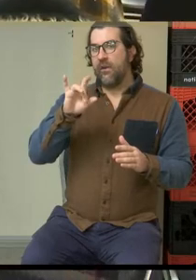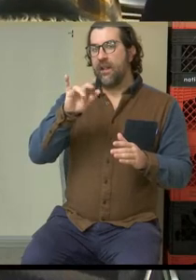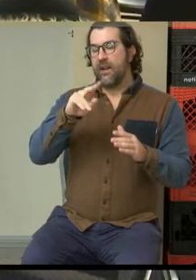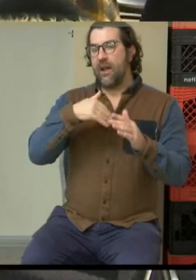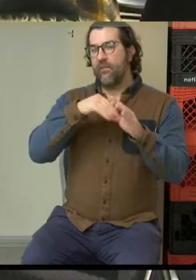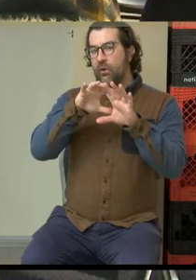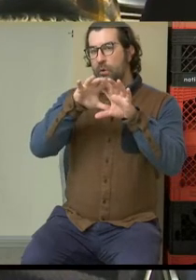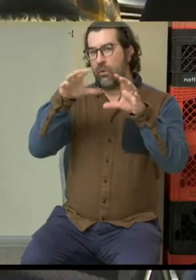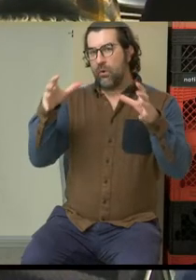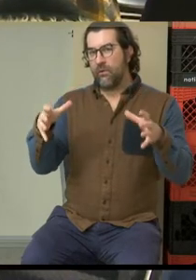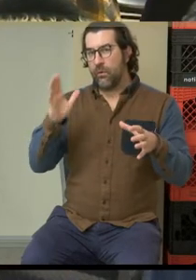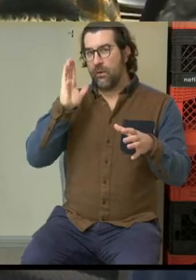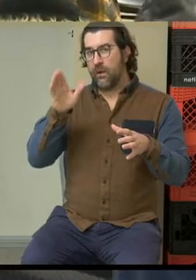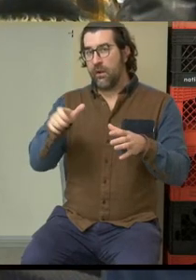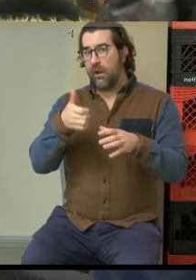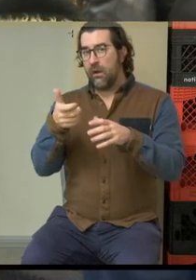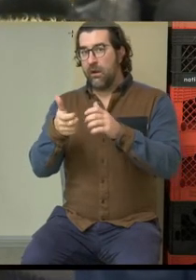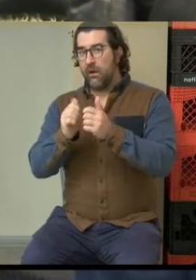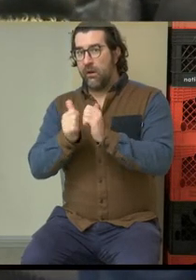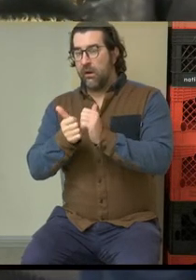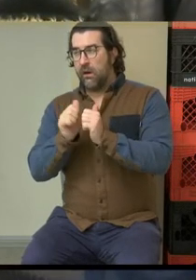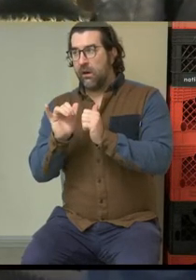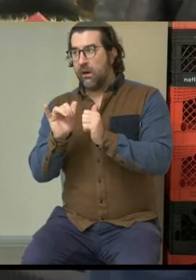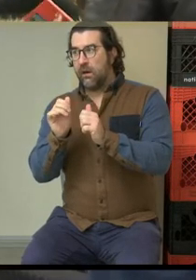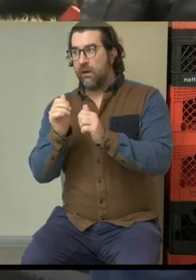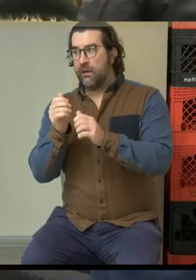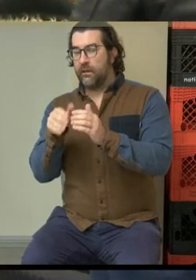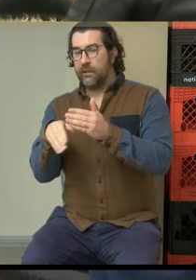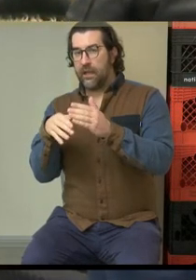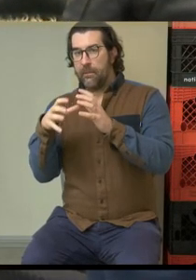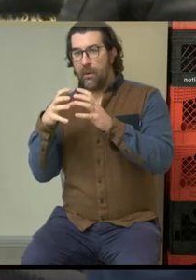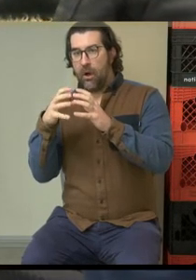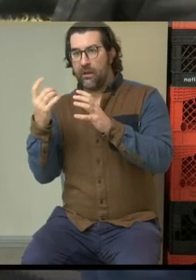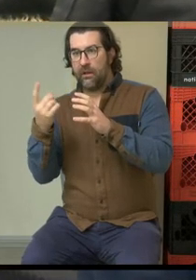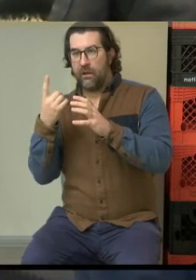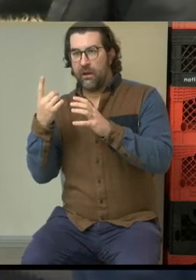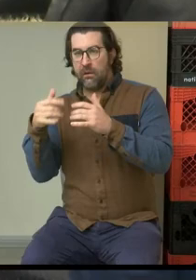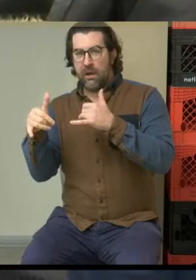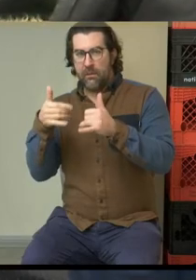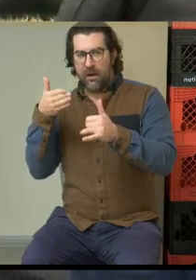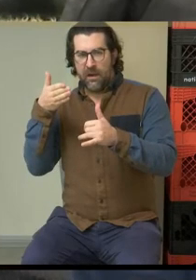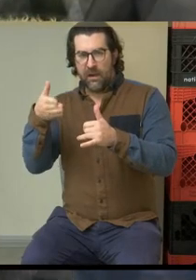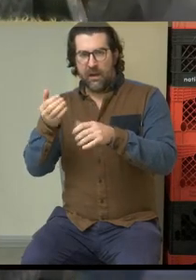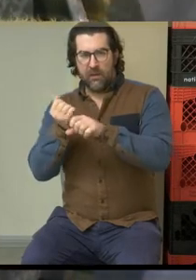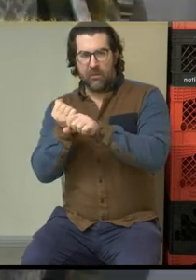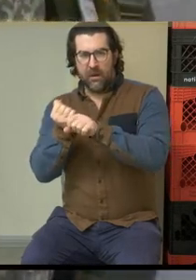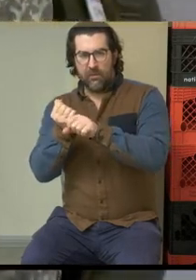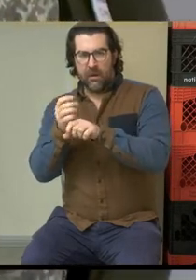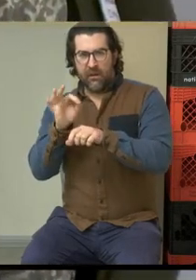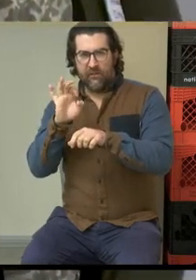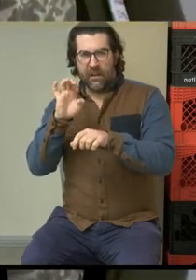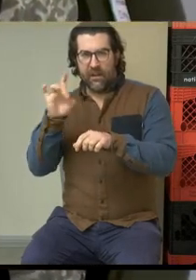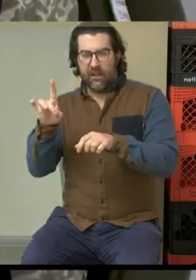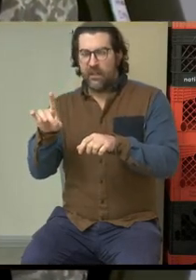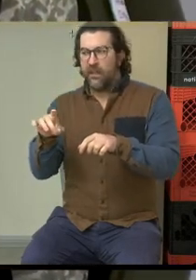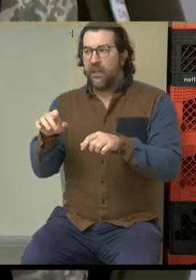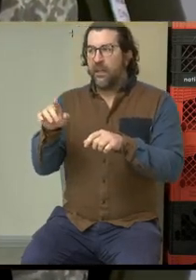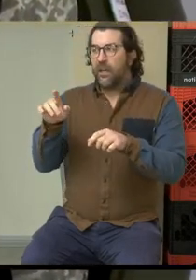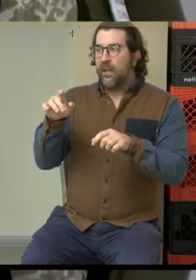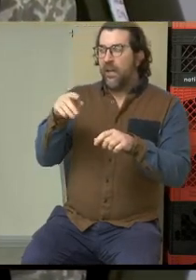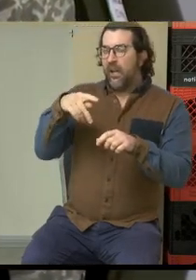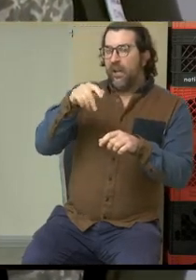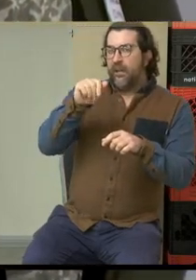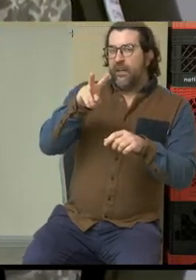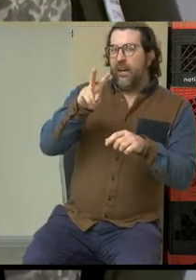that other sports like kickball or something can be played on the baseball field? So the question is whether the pavilion is covered